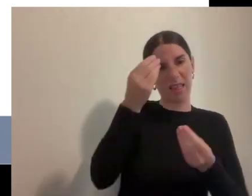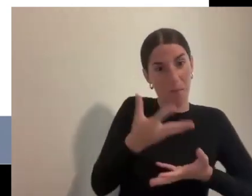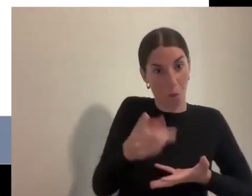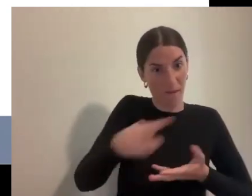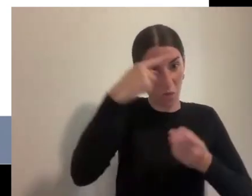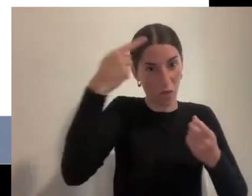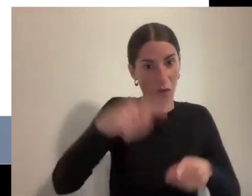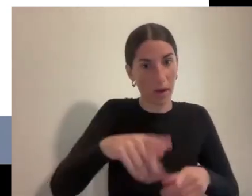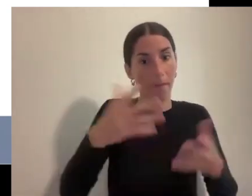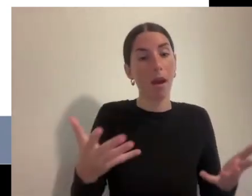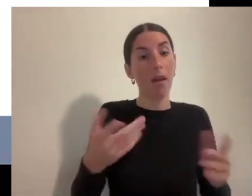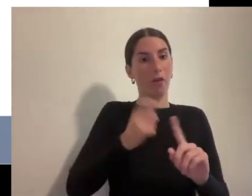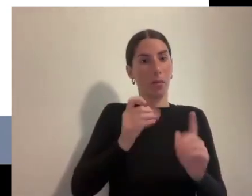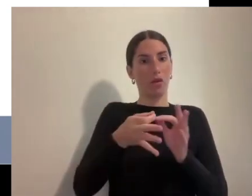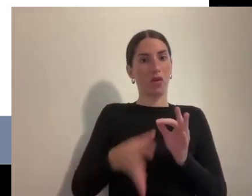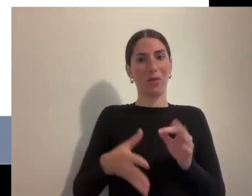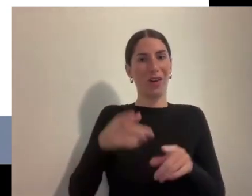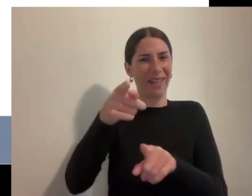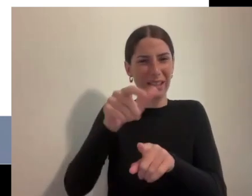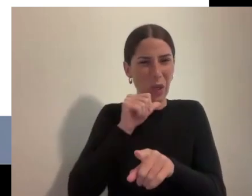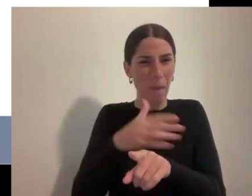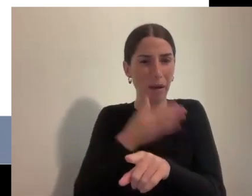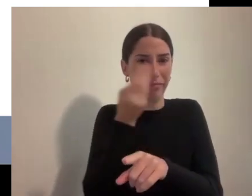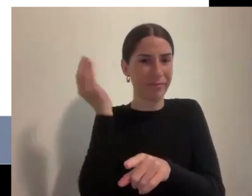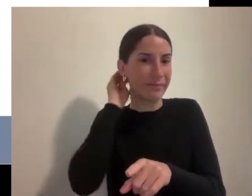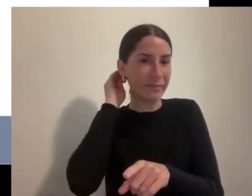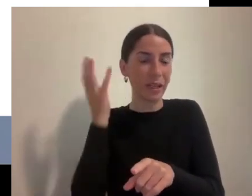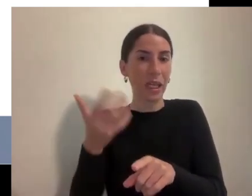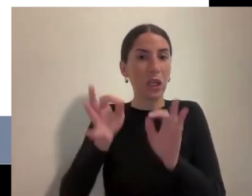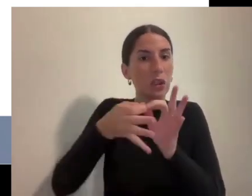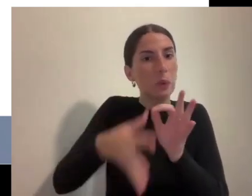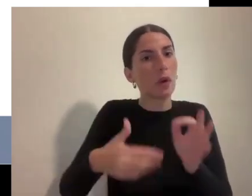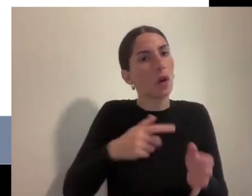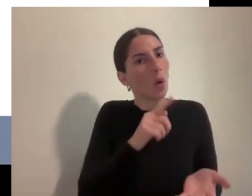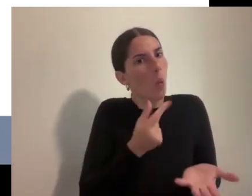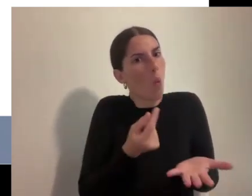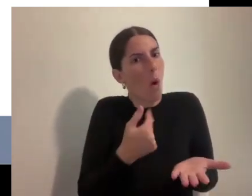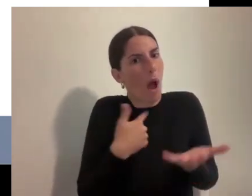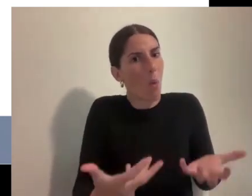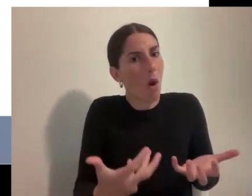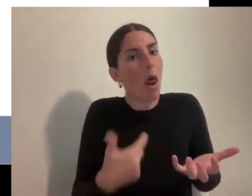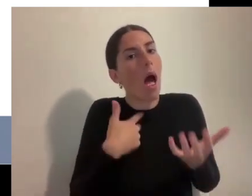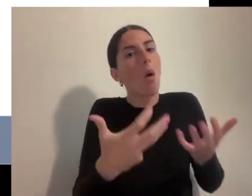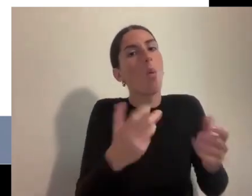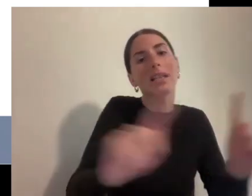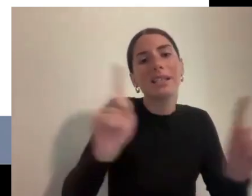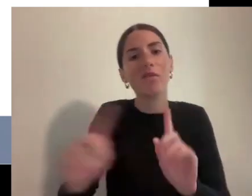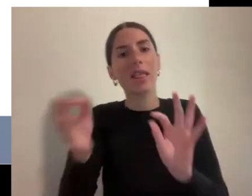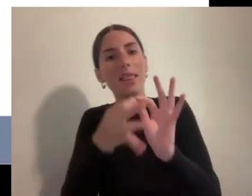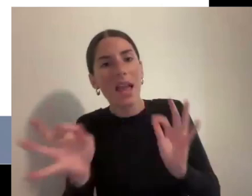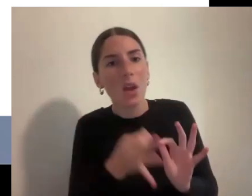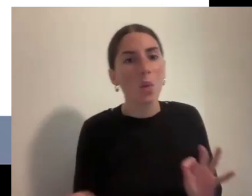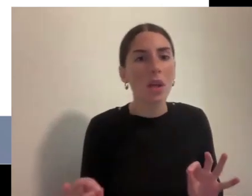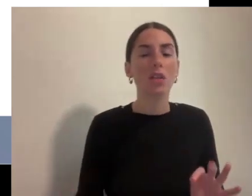an interpreter, this is not what I had in mind. Because as an interpreter, what do I want? I want a bilingual glossary, my